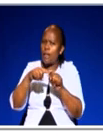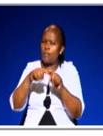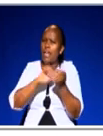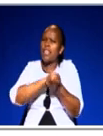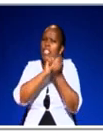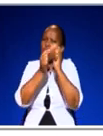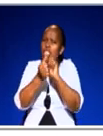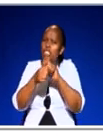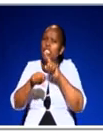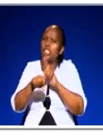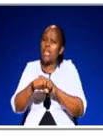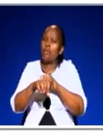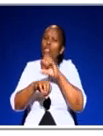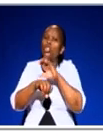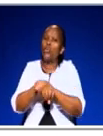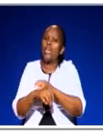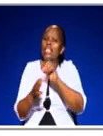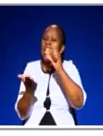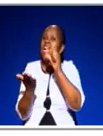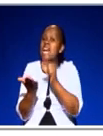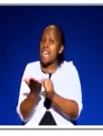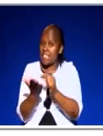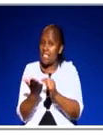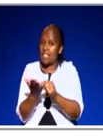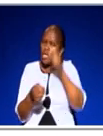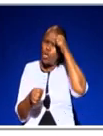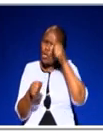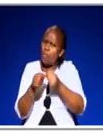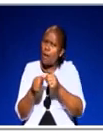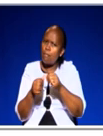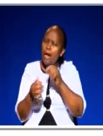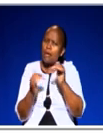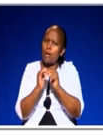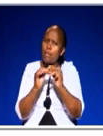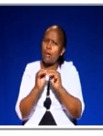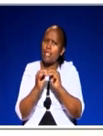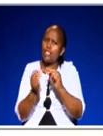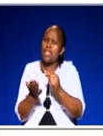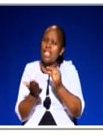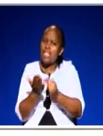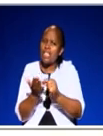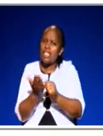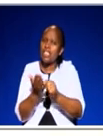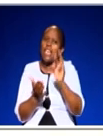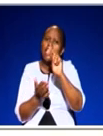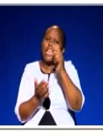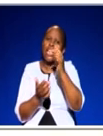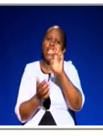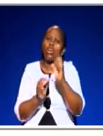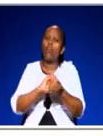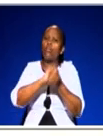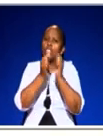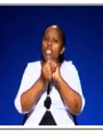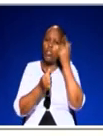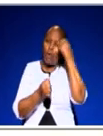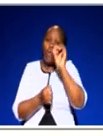in time, you get gradient. You remember in mathematics you said that gradient is the rate of change of